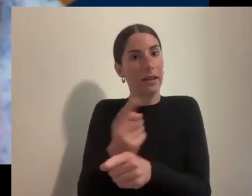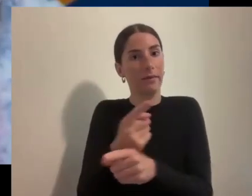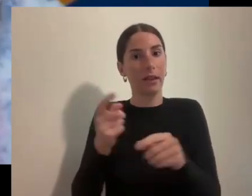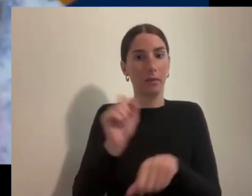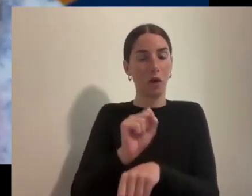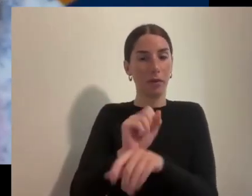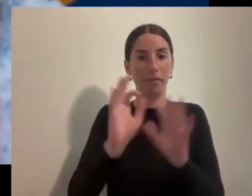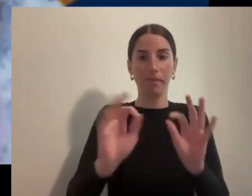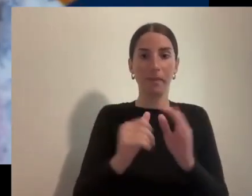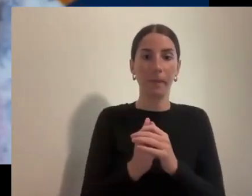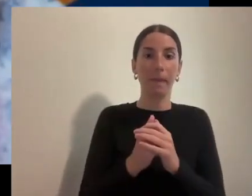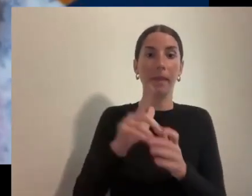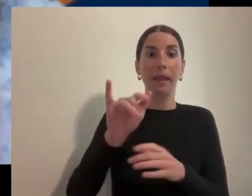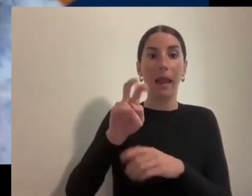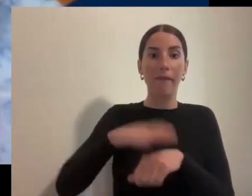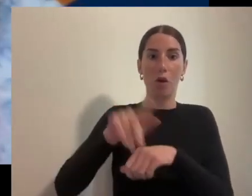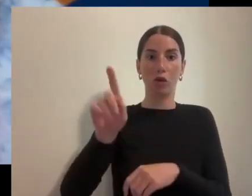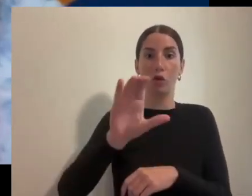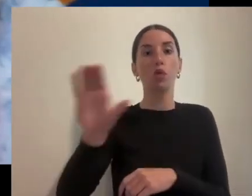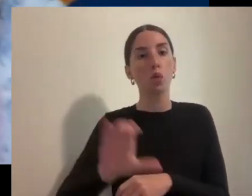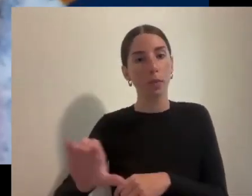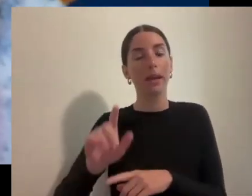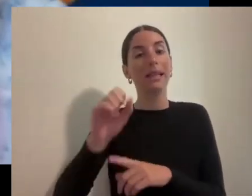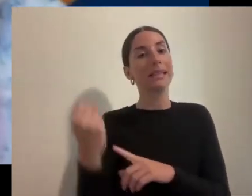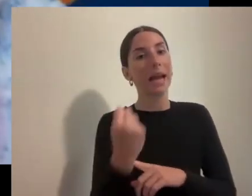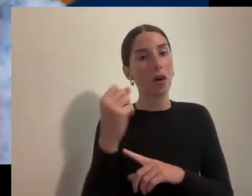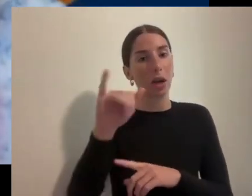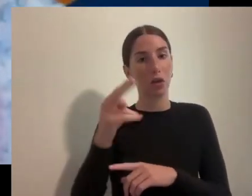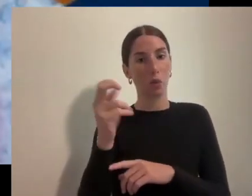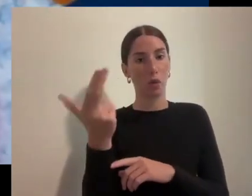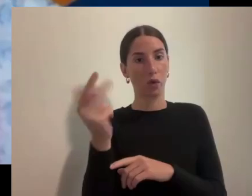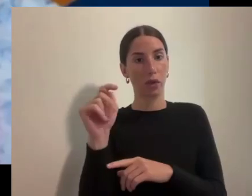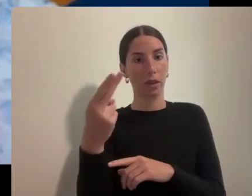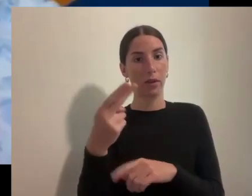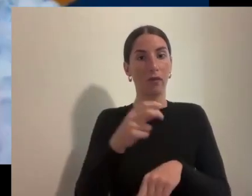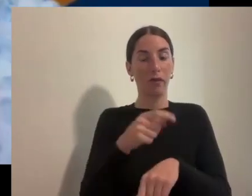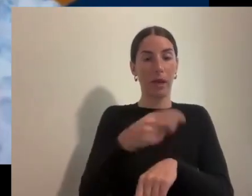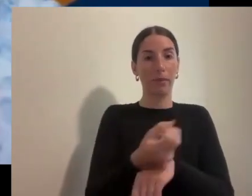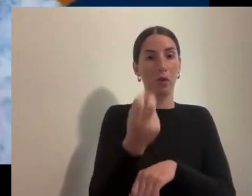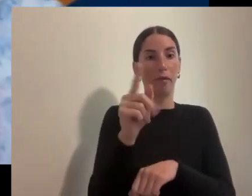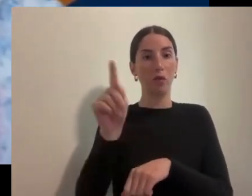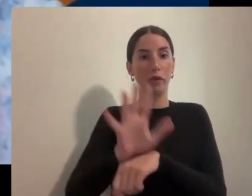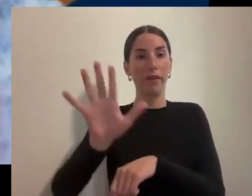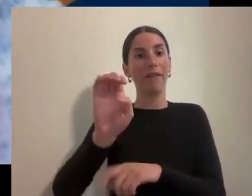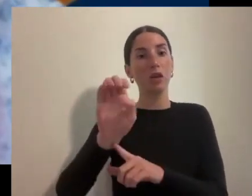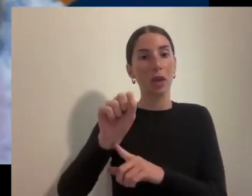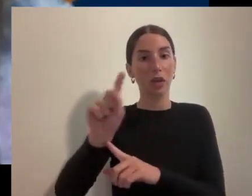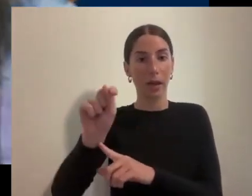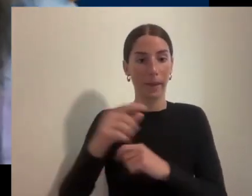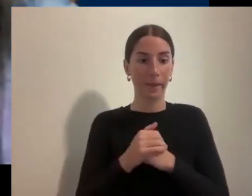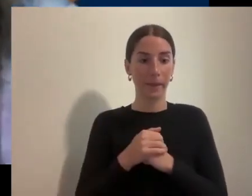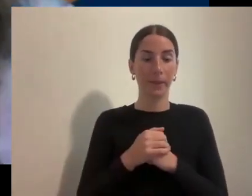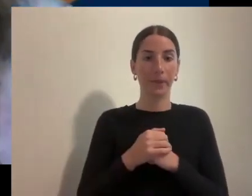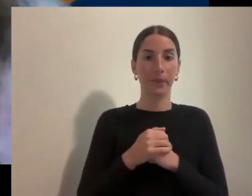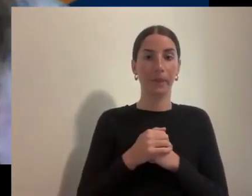Zoom on Saturday, June 14th, mark your calendars, from 12 to 5 p.m. Eastern Time. Second,